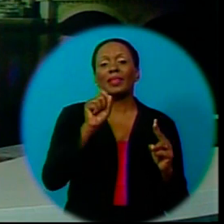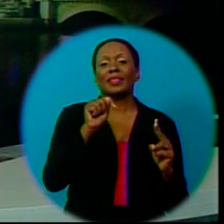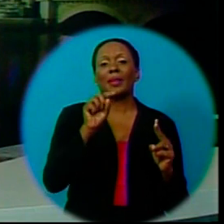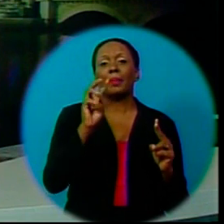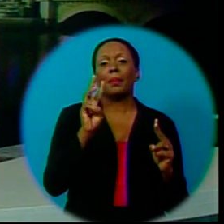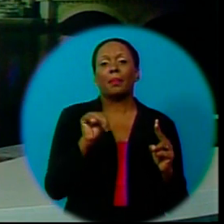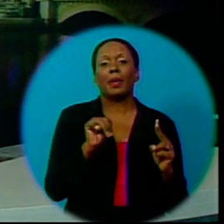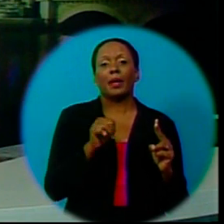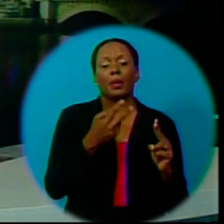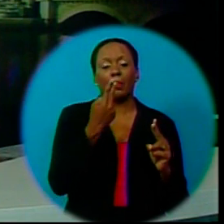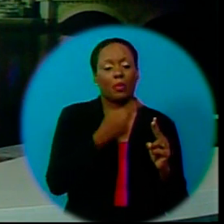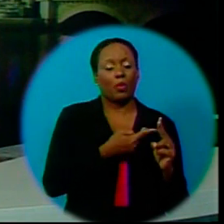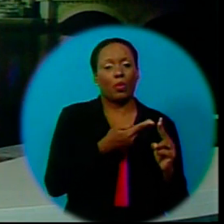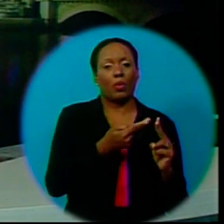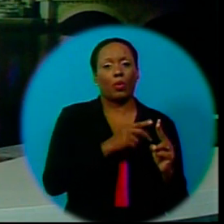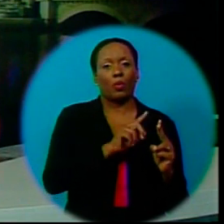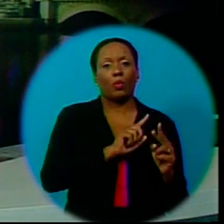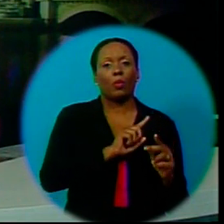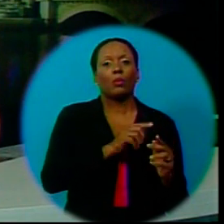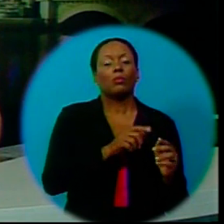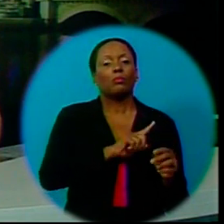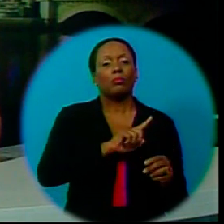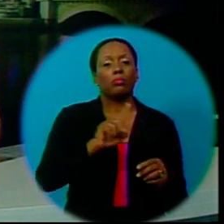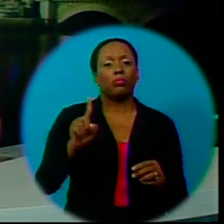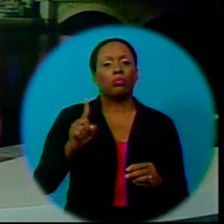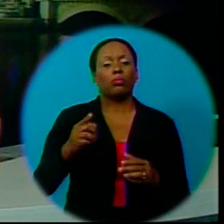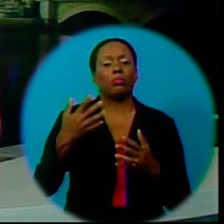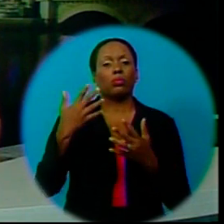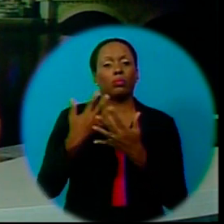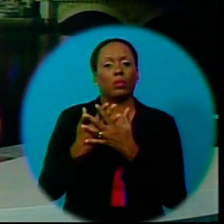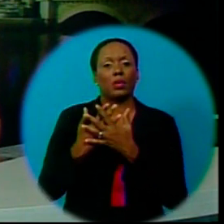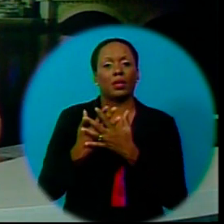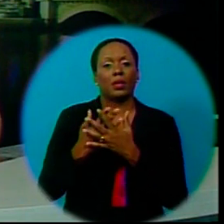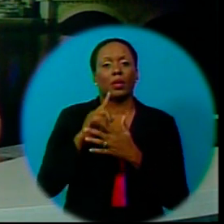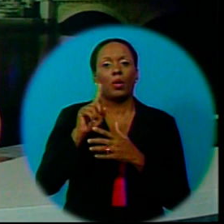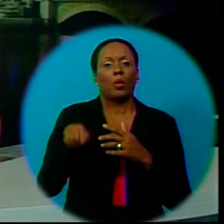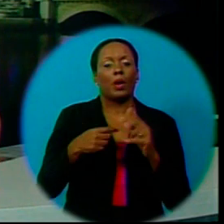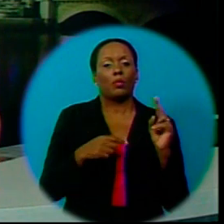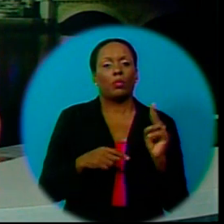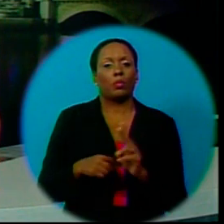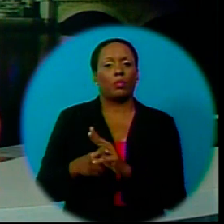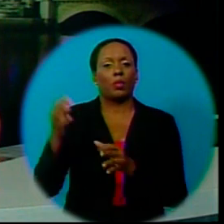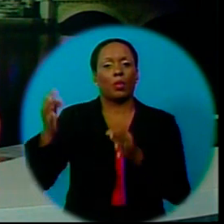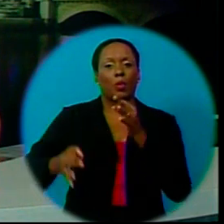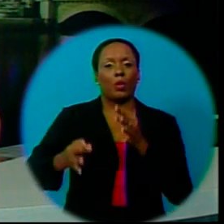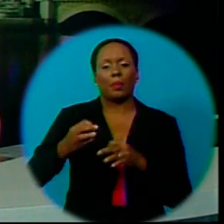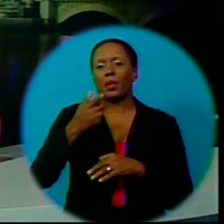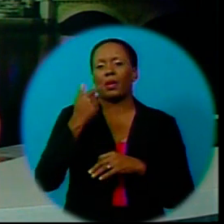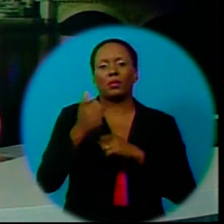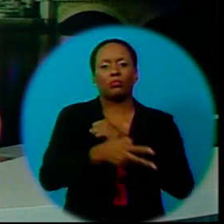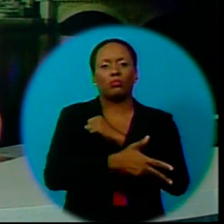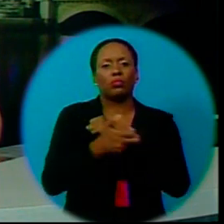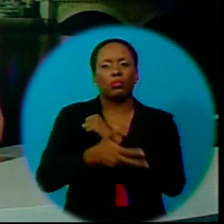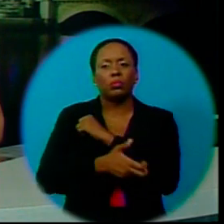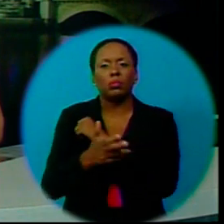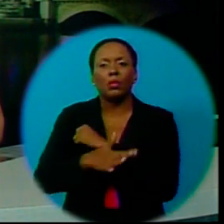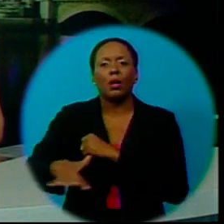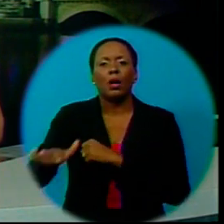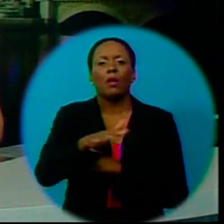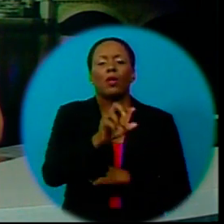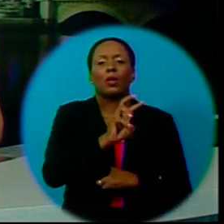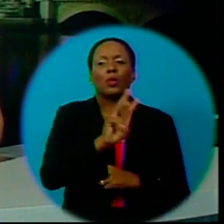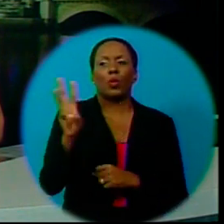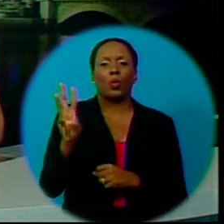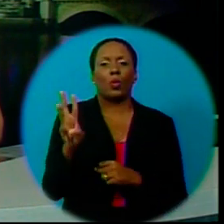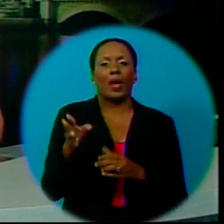years each at Her Majesty's Prison at Dodds after appearing at the Whole Town Magistrates Court today for a number of burglaries along the west coast at beach